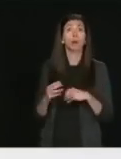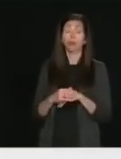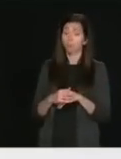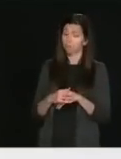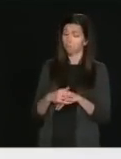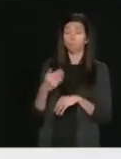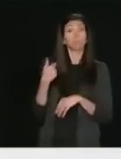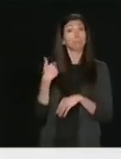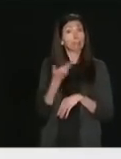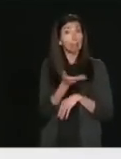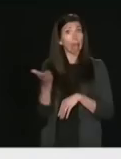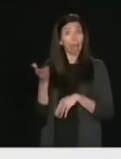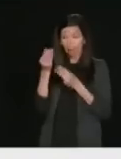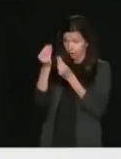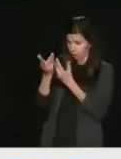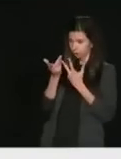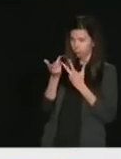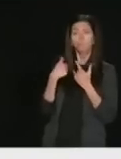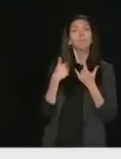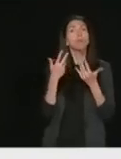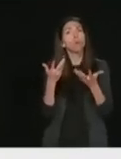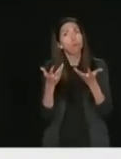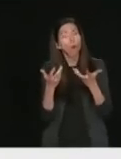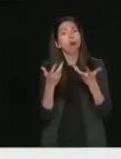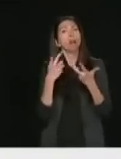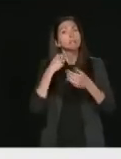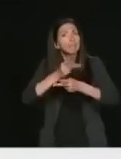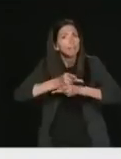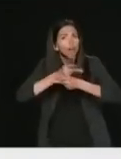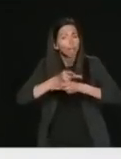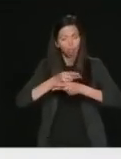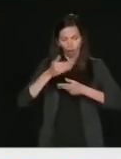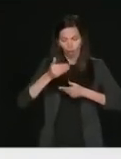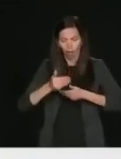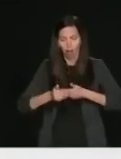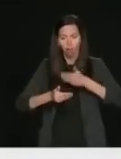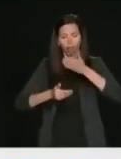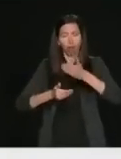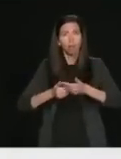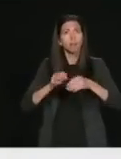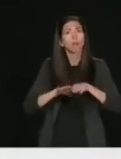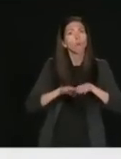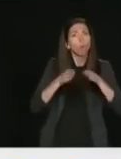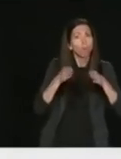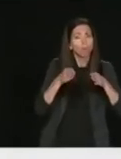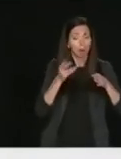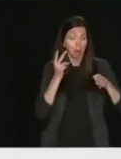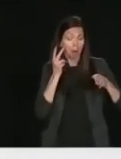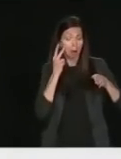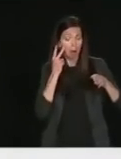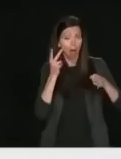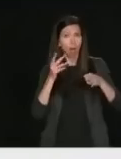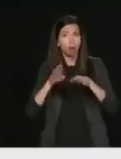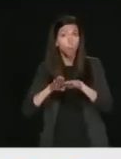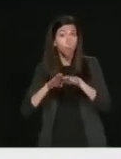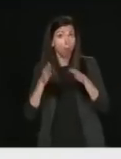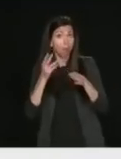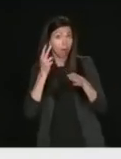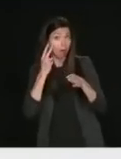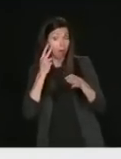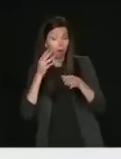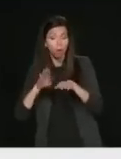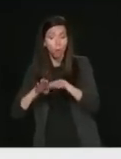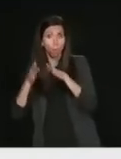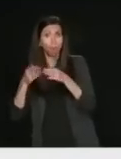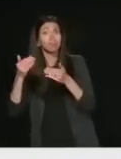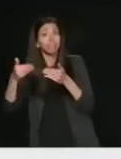gradually and with attention for the economic activity. So I know that the various businesses across